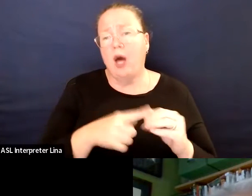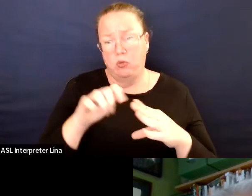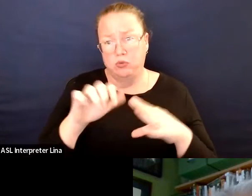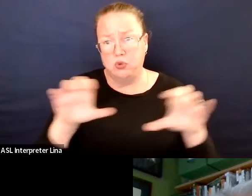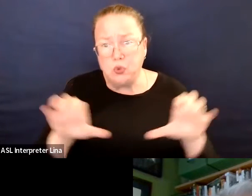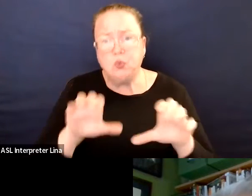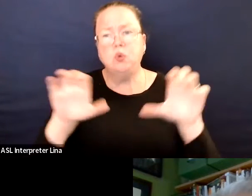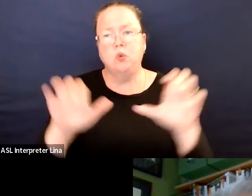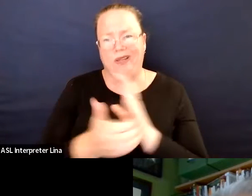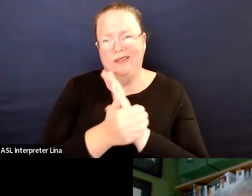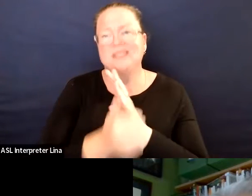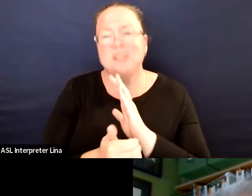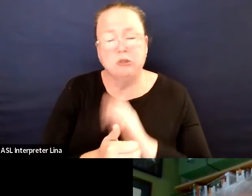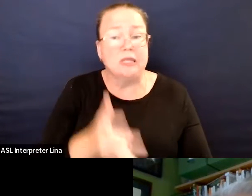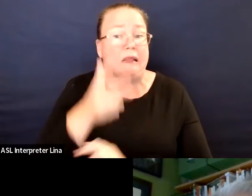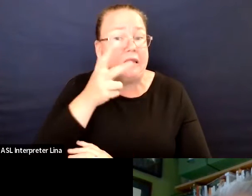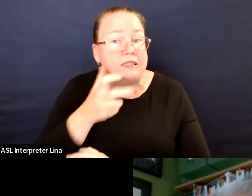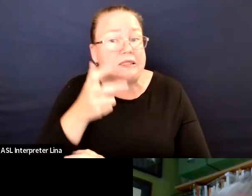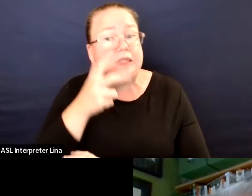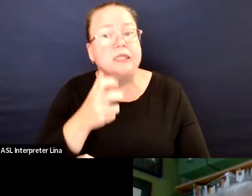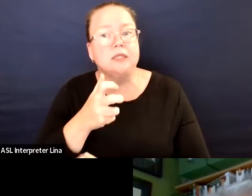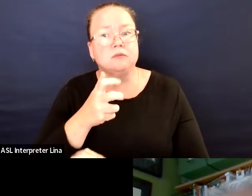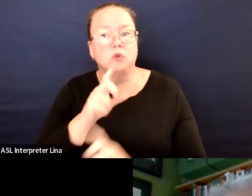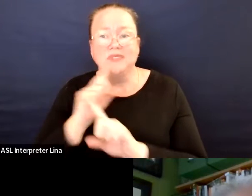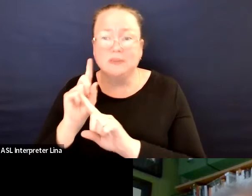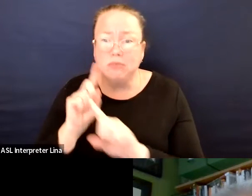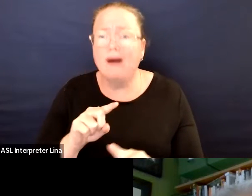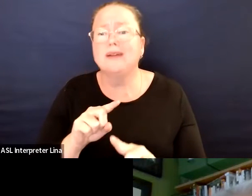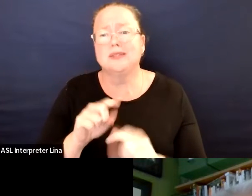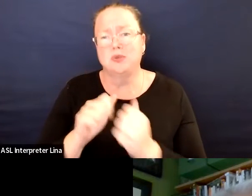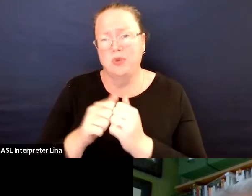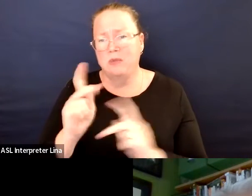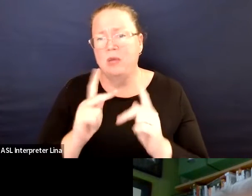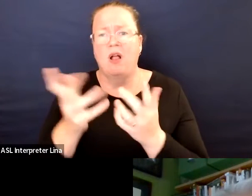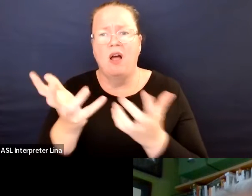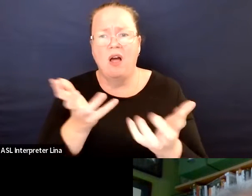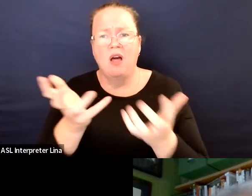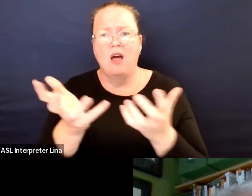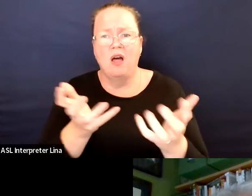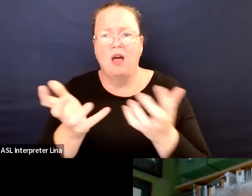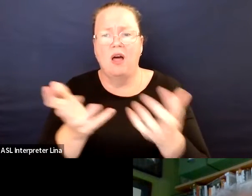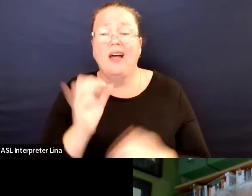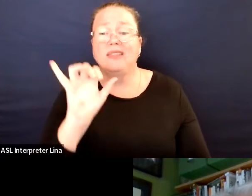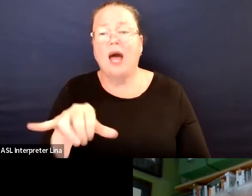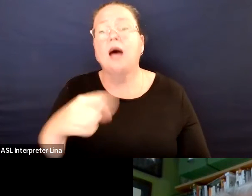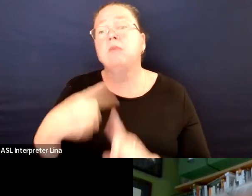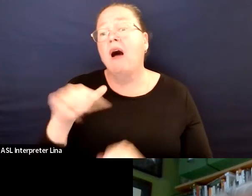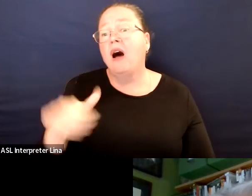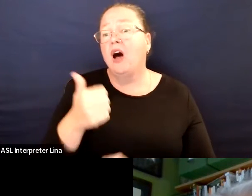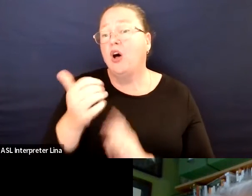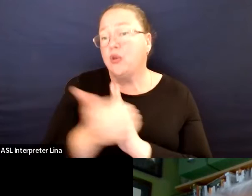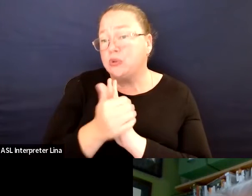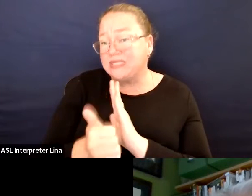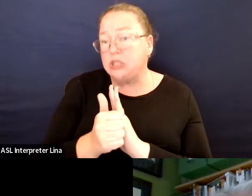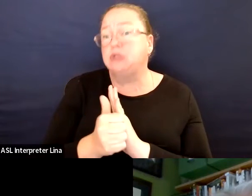the skills of listening and responding with people, and other skills that